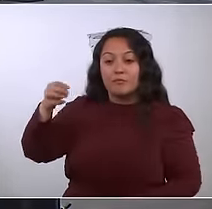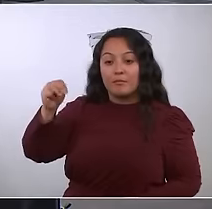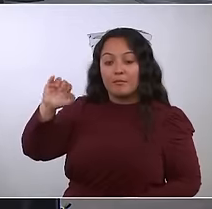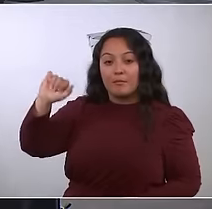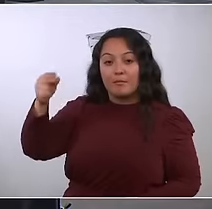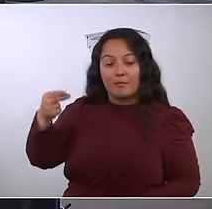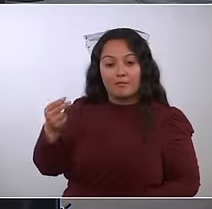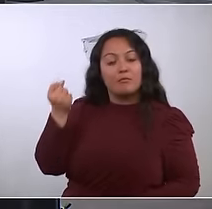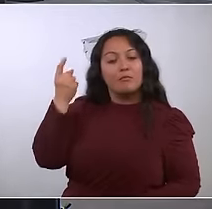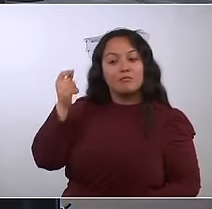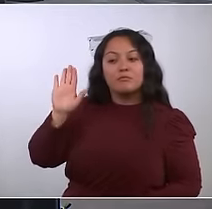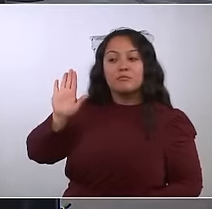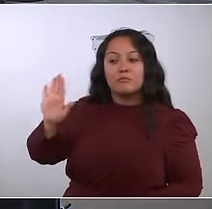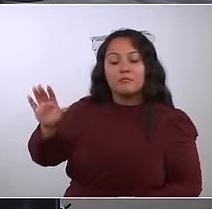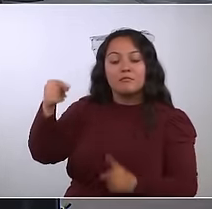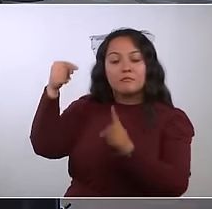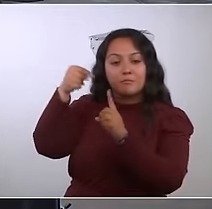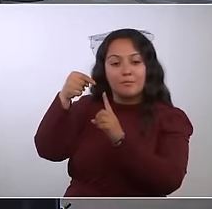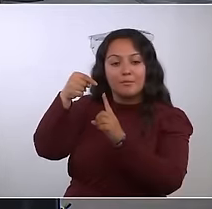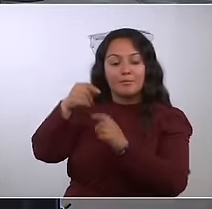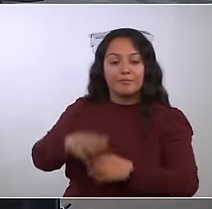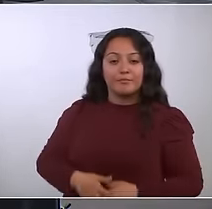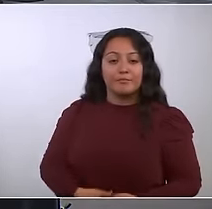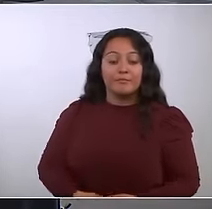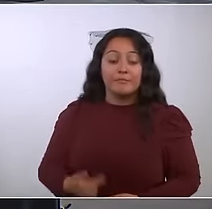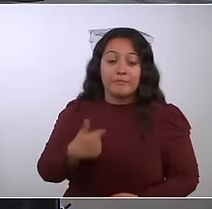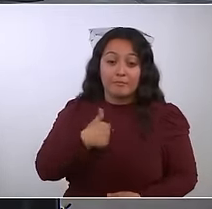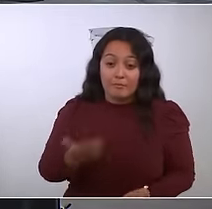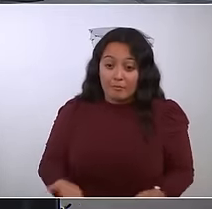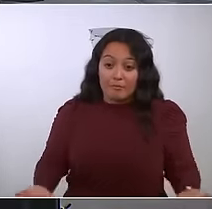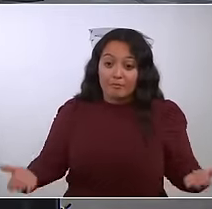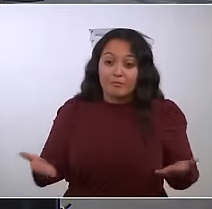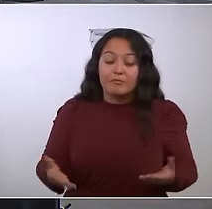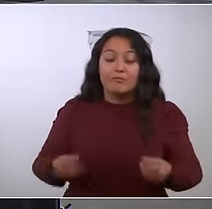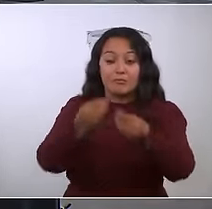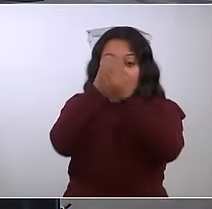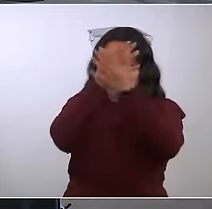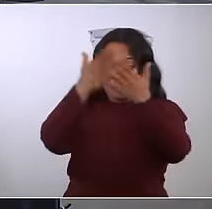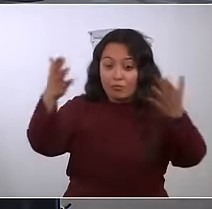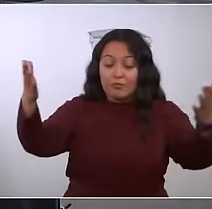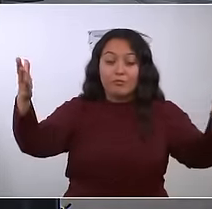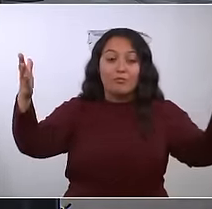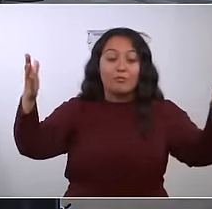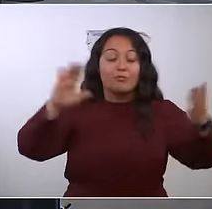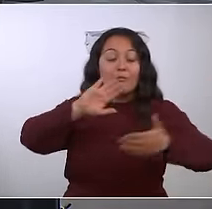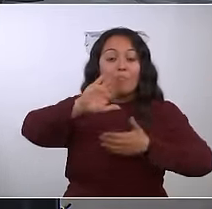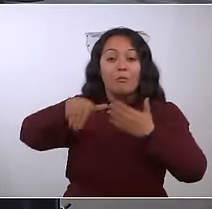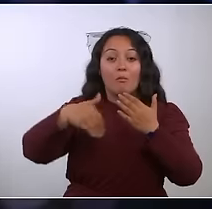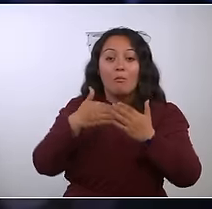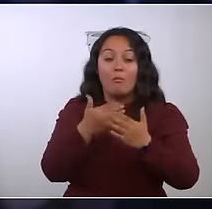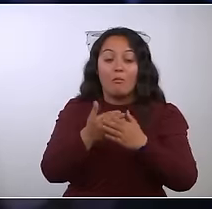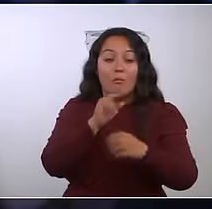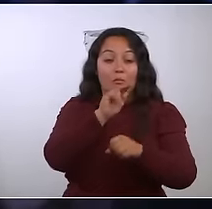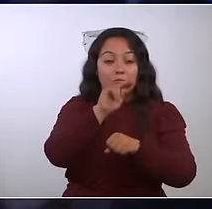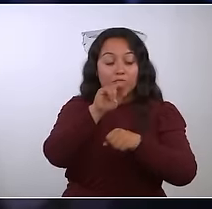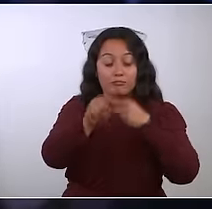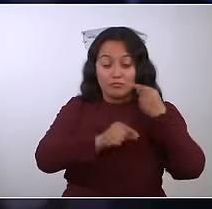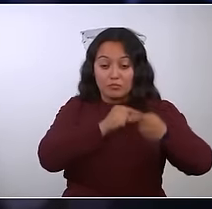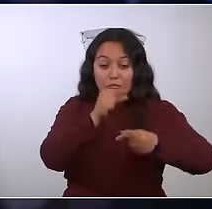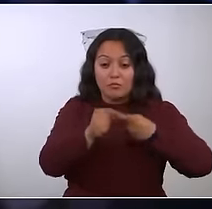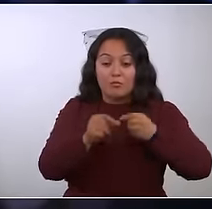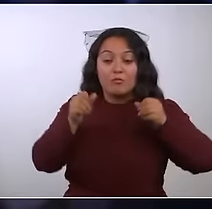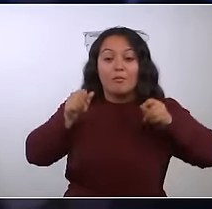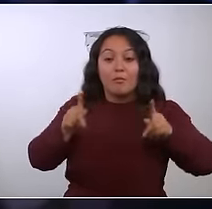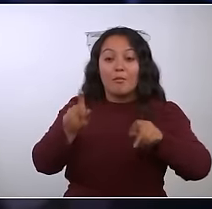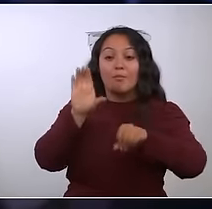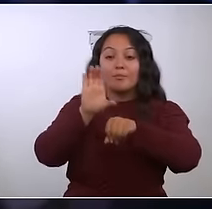the mission. Entendía la misión. So I'm here to speak to all the generations of the apostolic church. Quiero hablar a todas las generaciones del